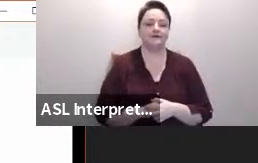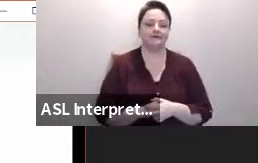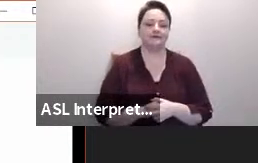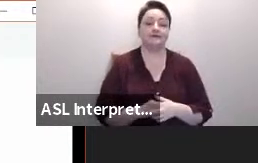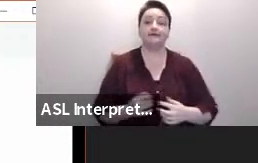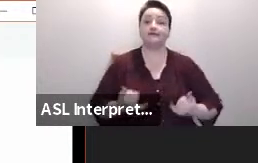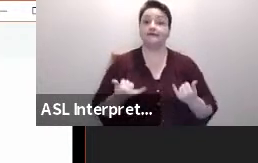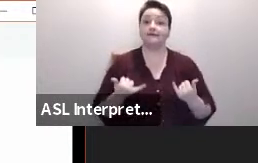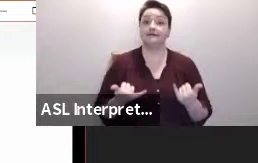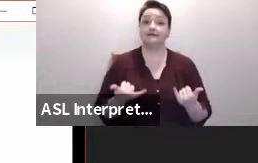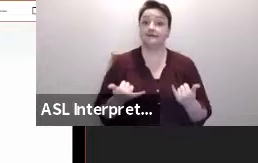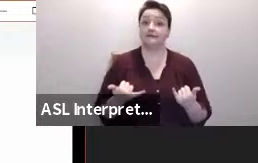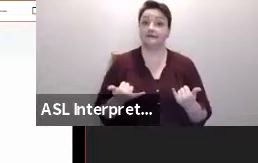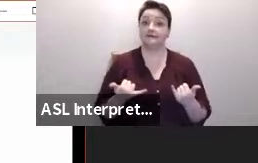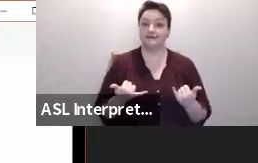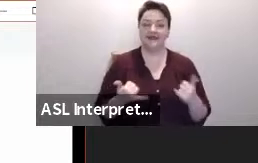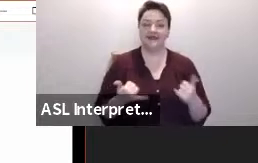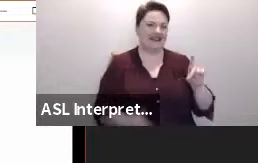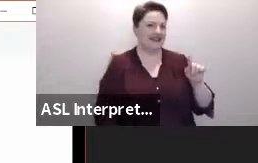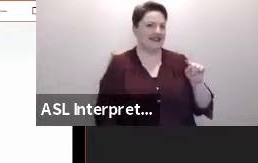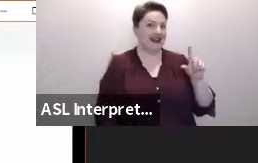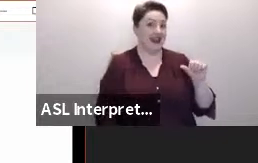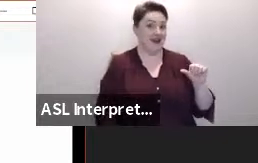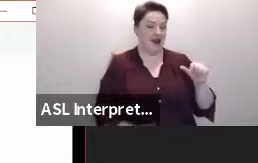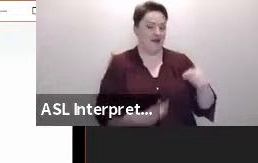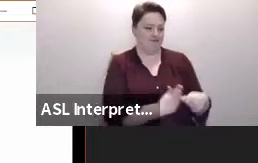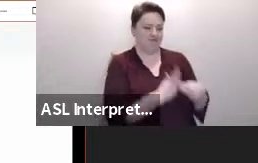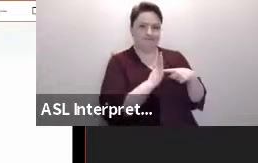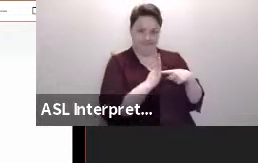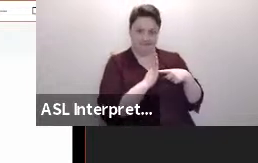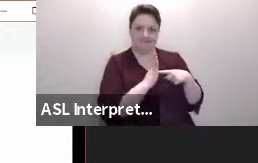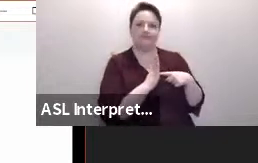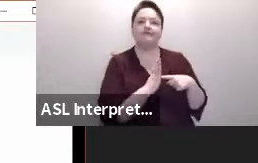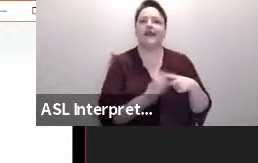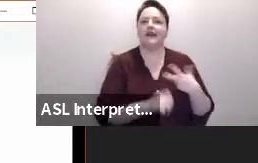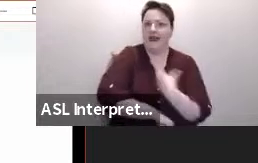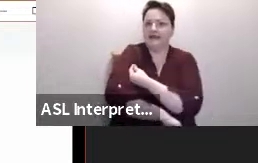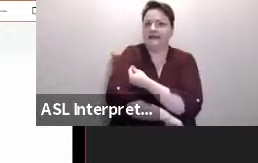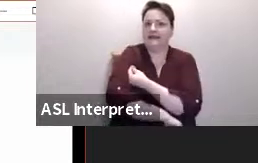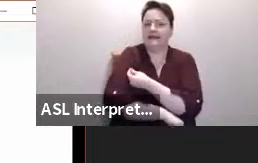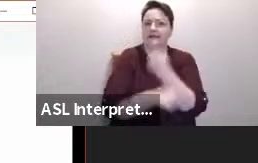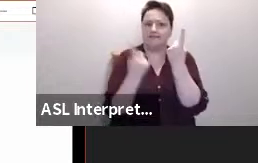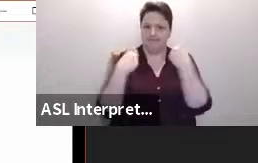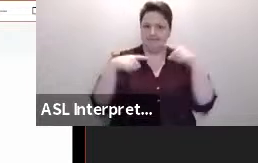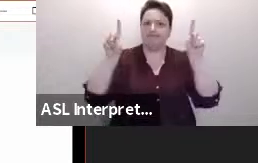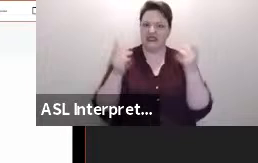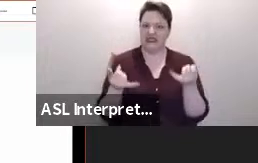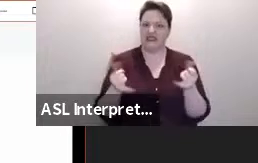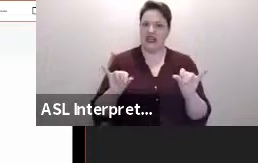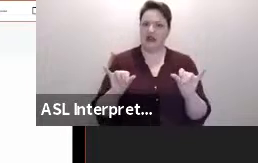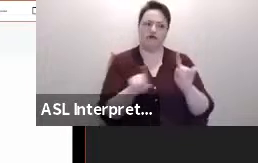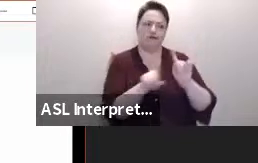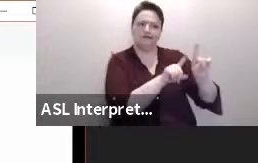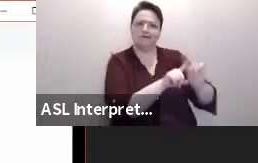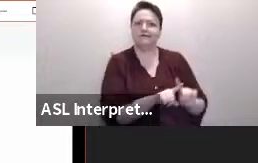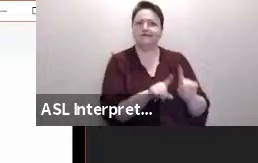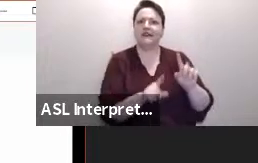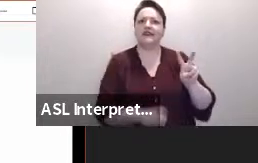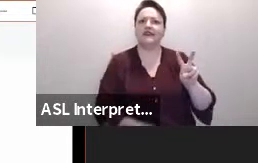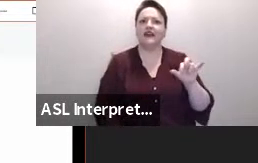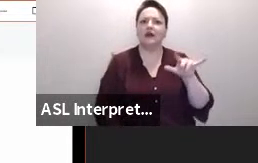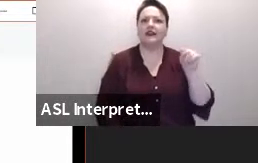Currently, we don't have, the data that we have is that our vaccines work against these new variants. That's the data that we have